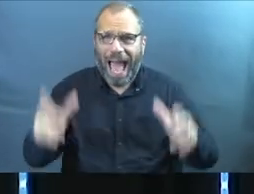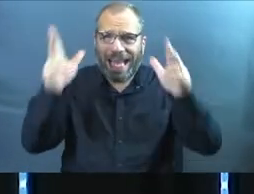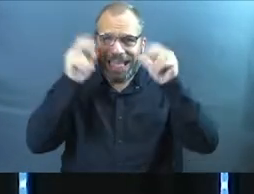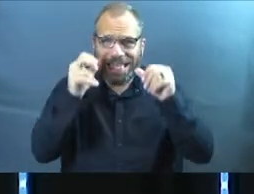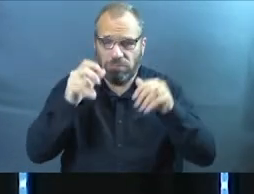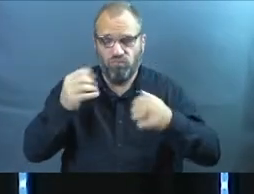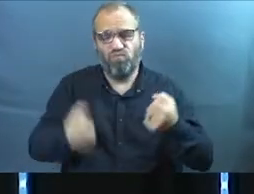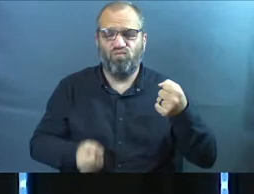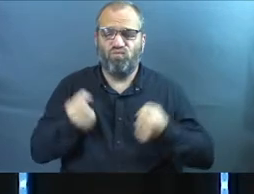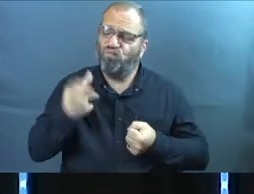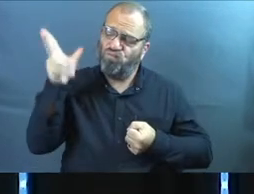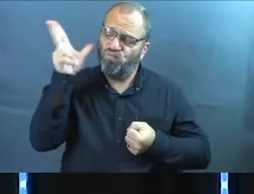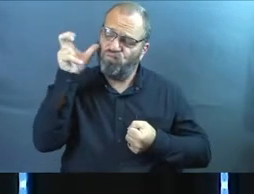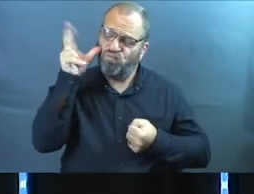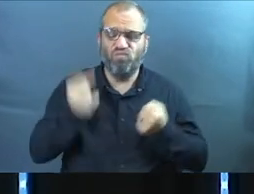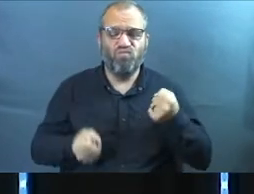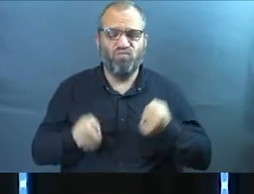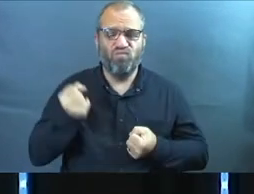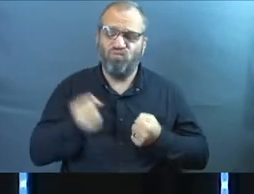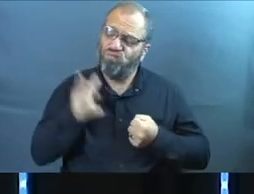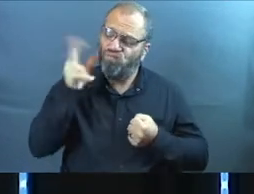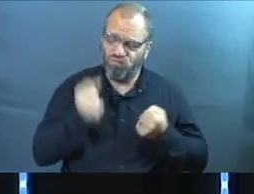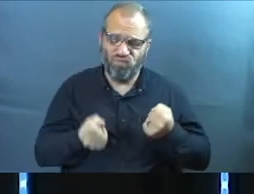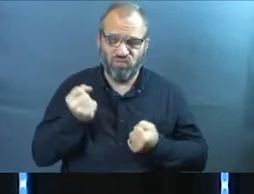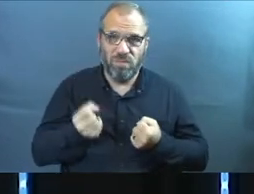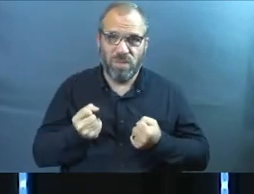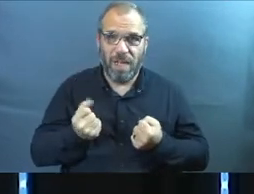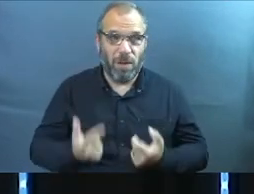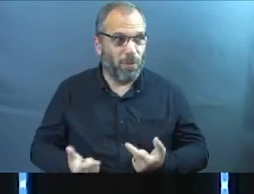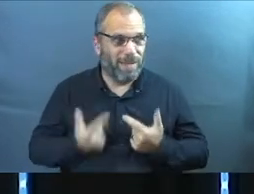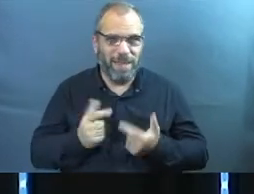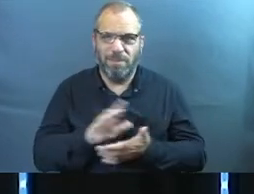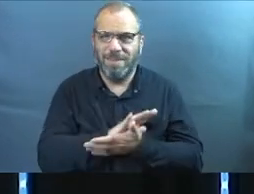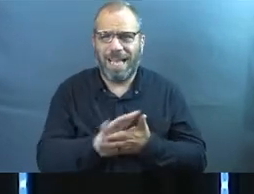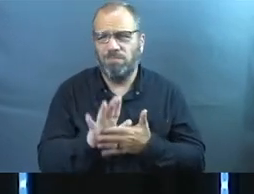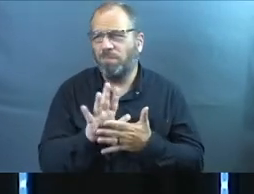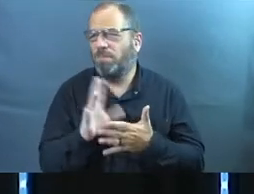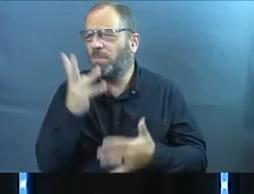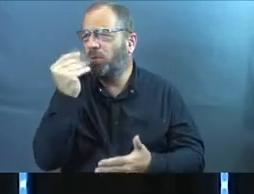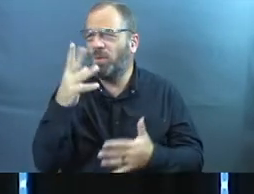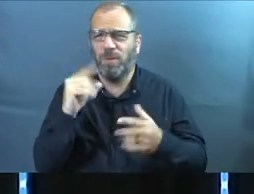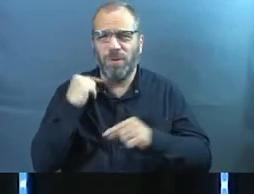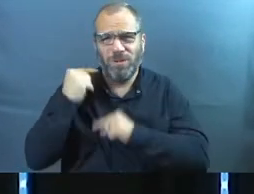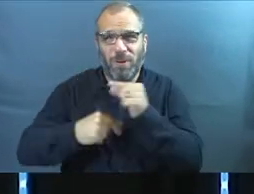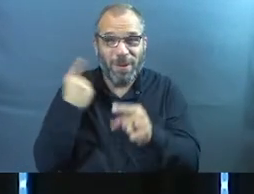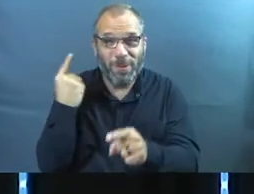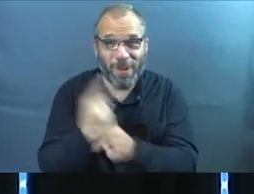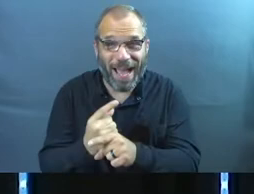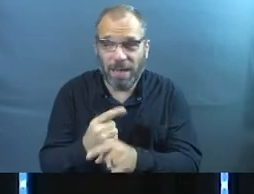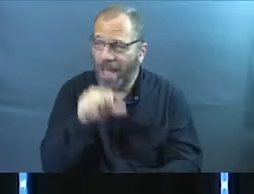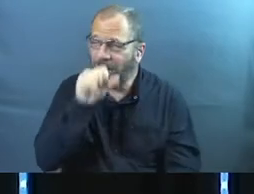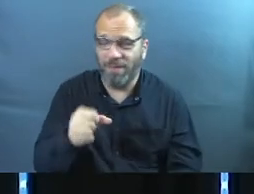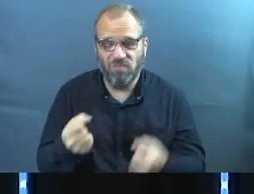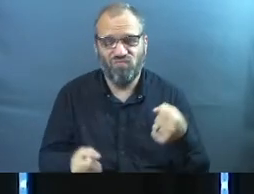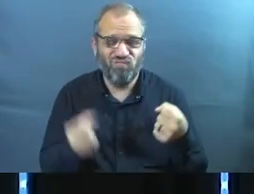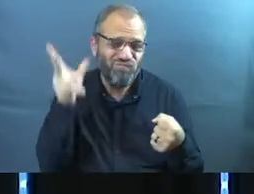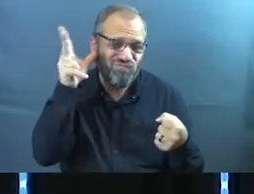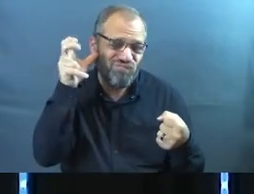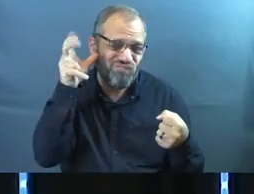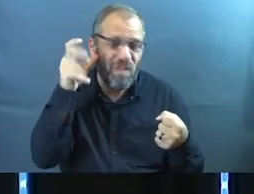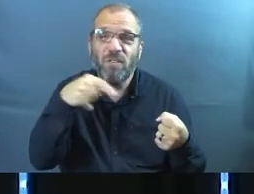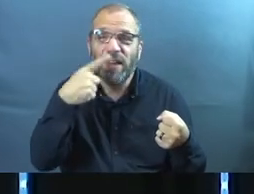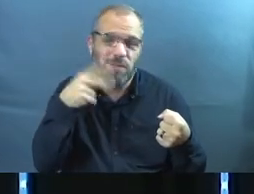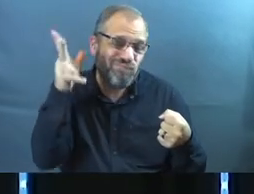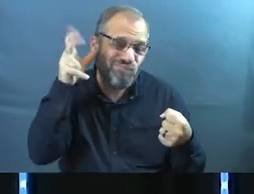to the Bible read to me in the car. Don't we live in a glorious generation that that's possible? I just love that.